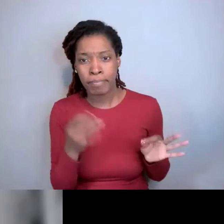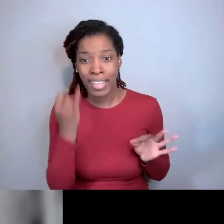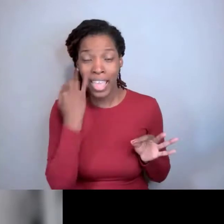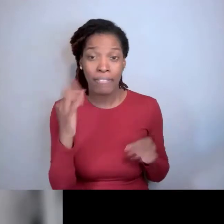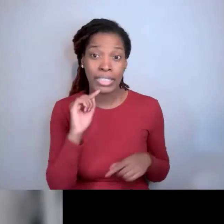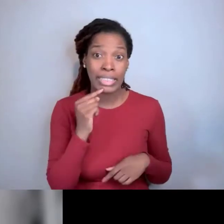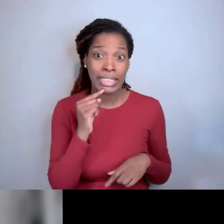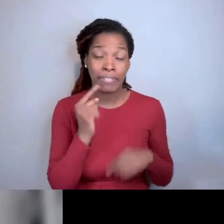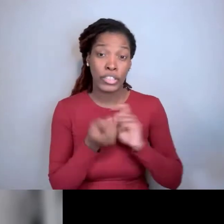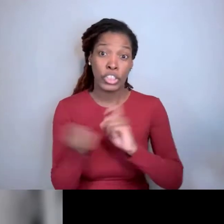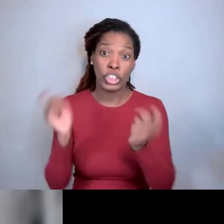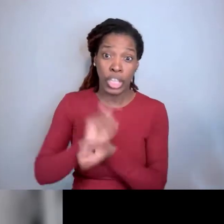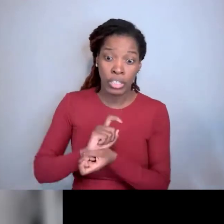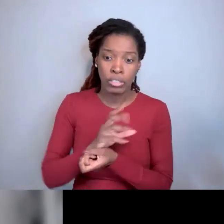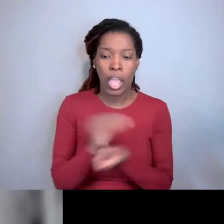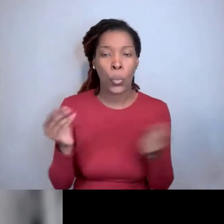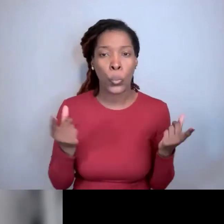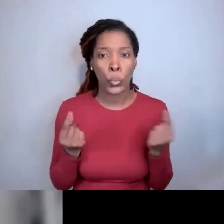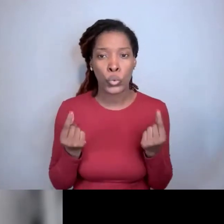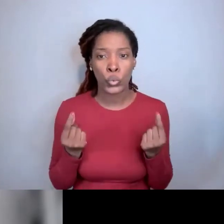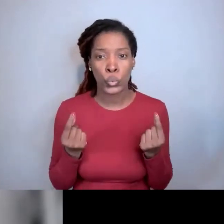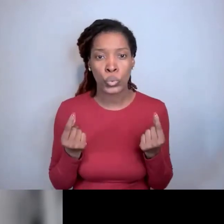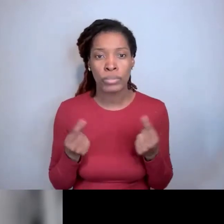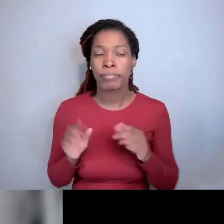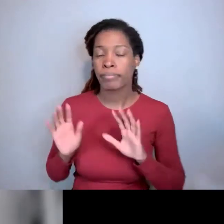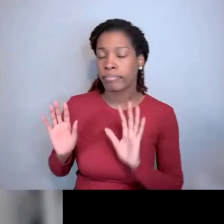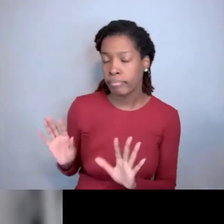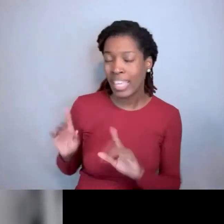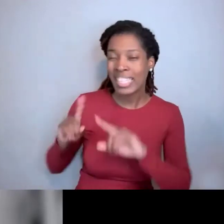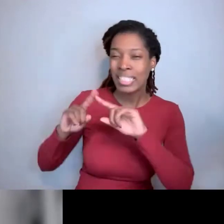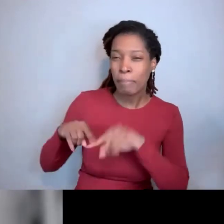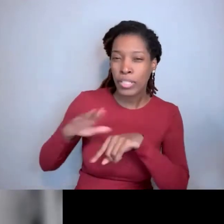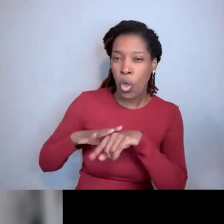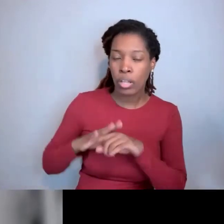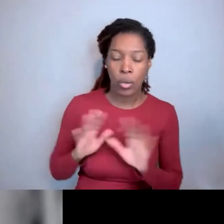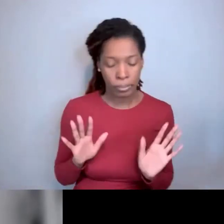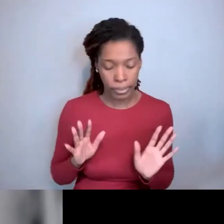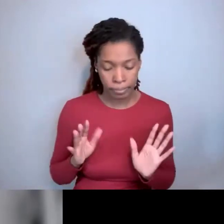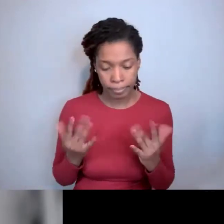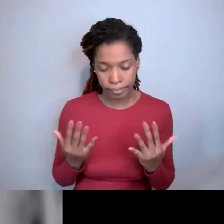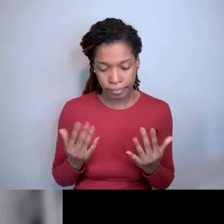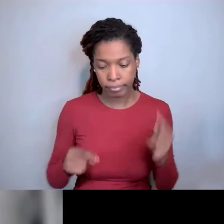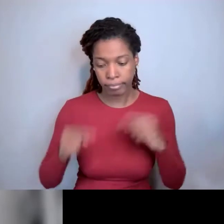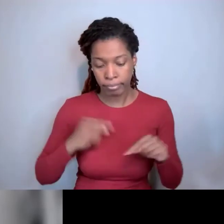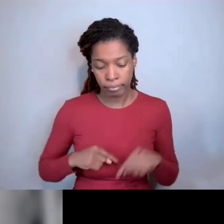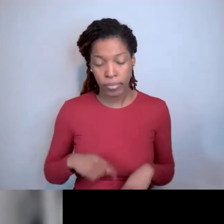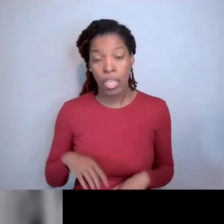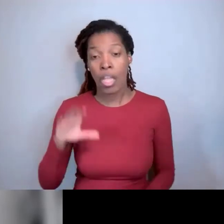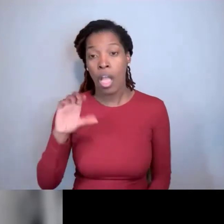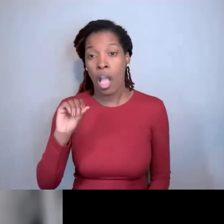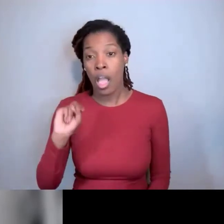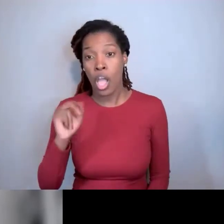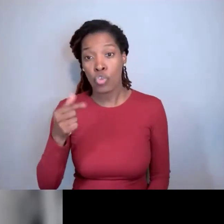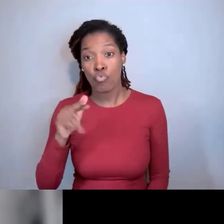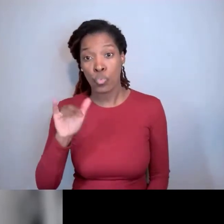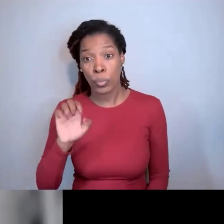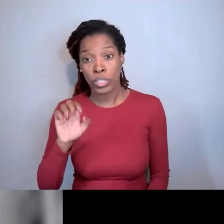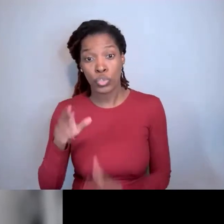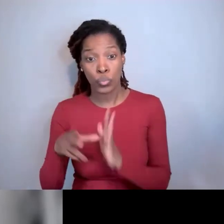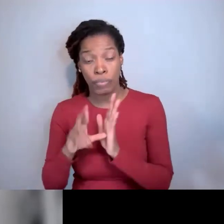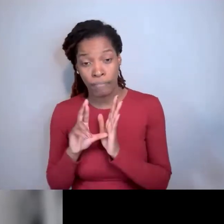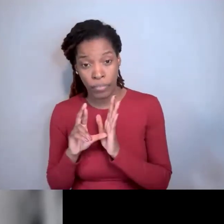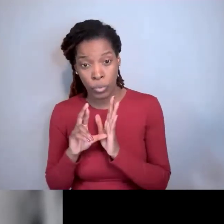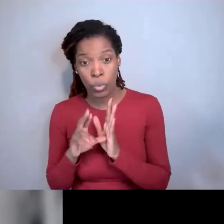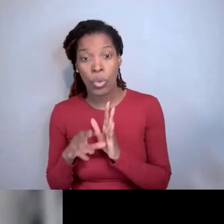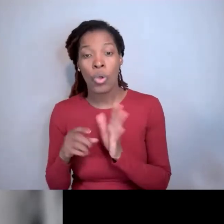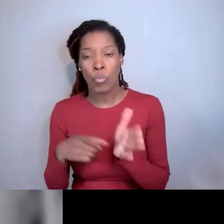you would need to do. So it depends on what, okay. So once you have congruence review is only required prior to